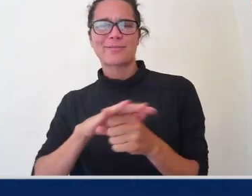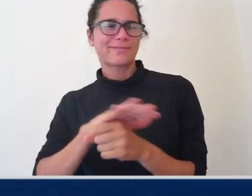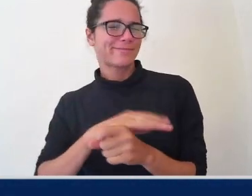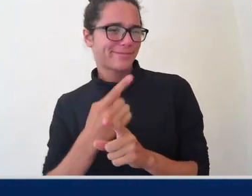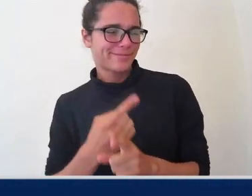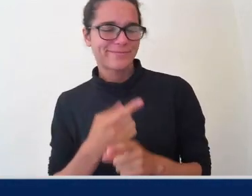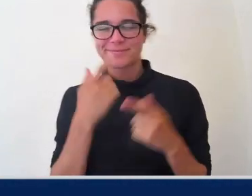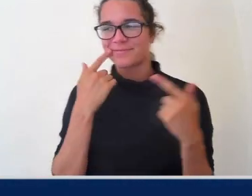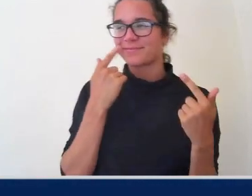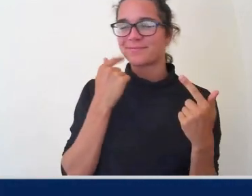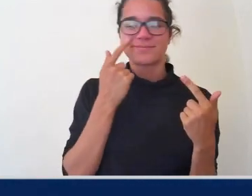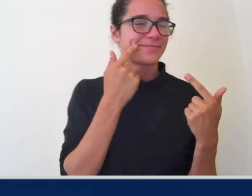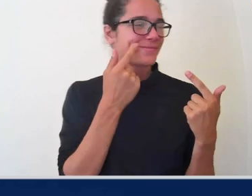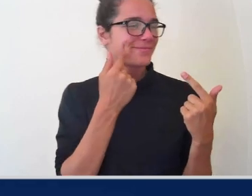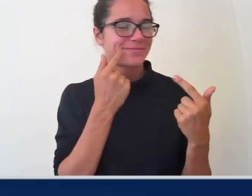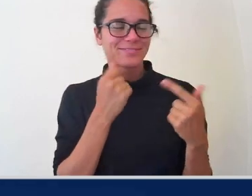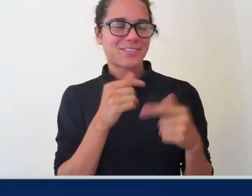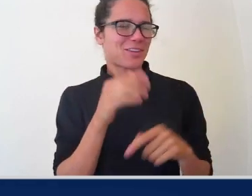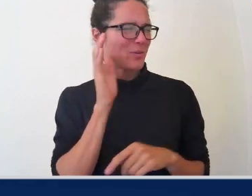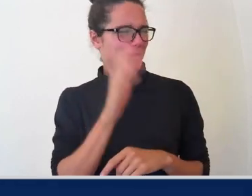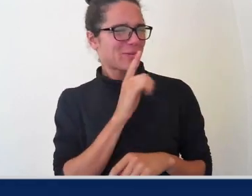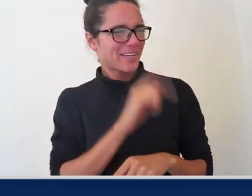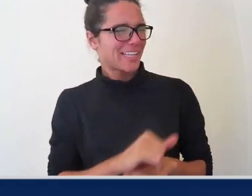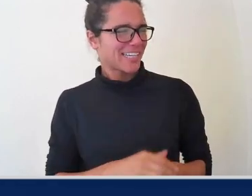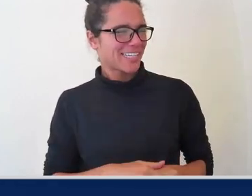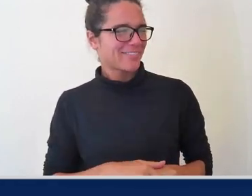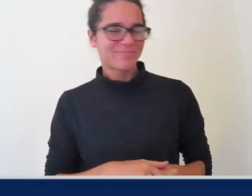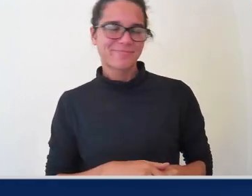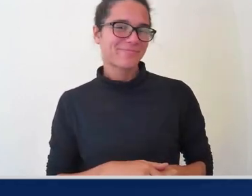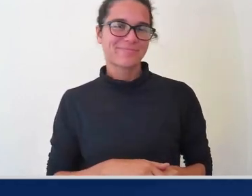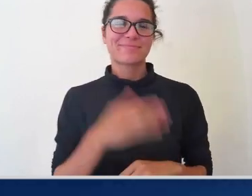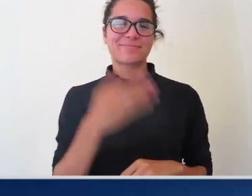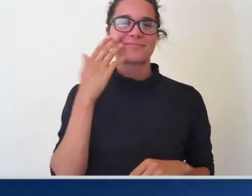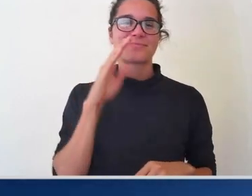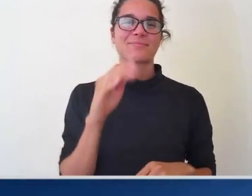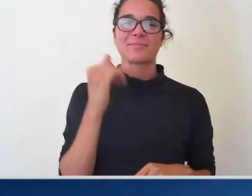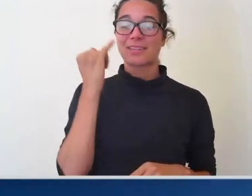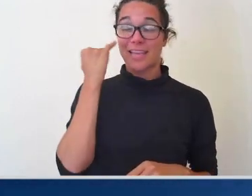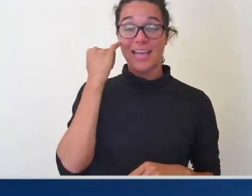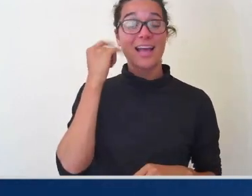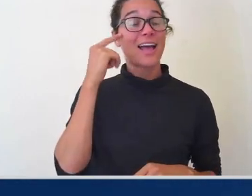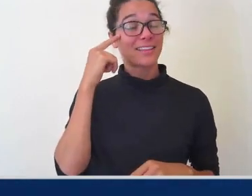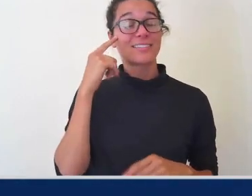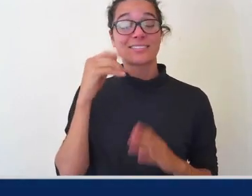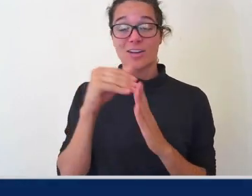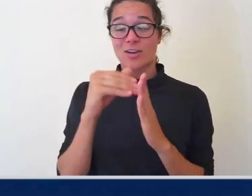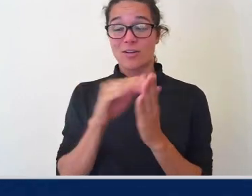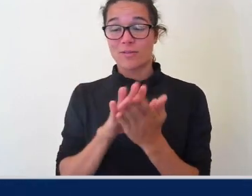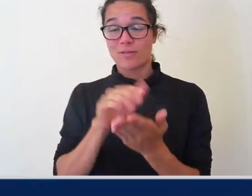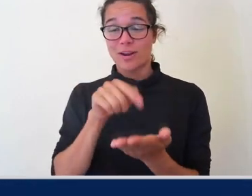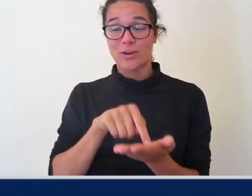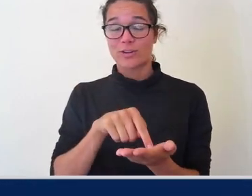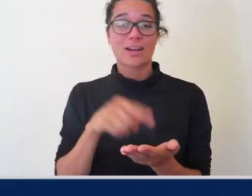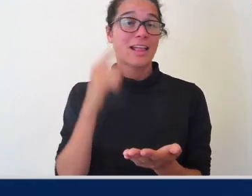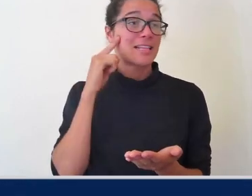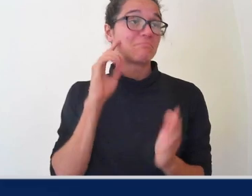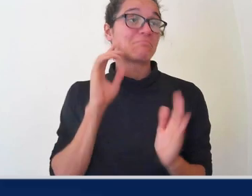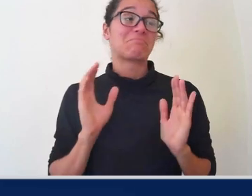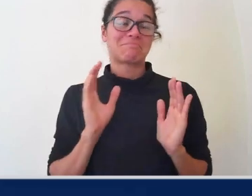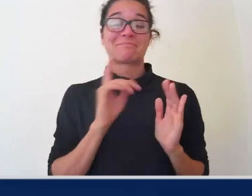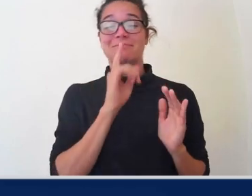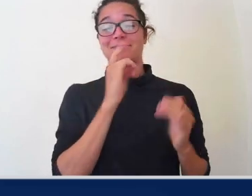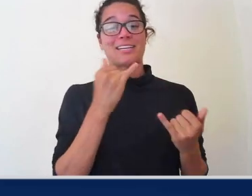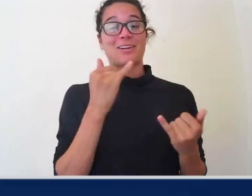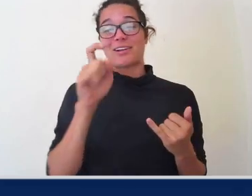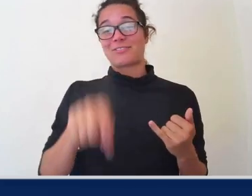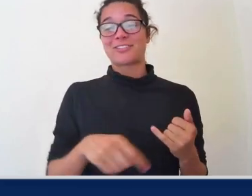Will he really? I don't know. I think it's on record. No, that's true. Yeah. I said I'll take it into consideration. Wow. I didn't commit to it. How